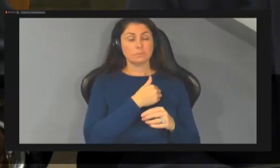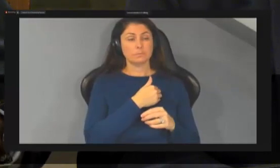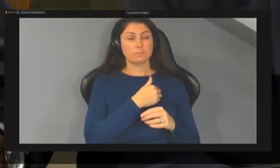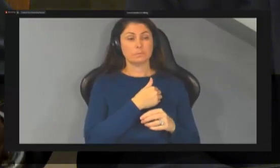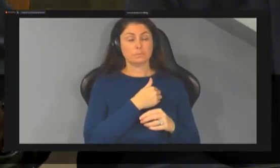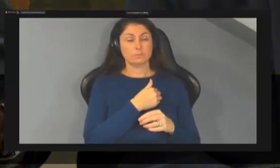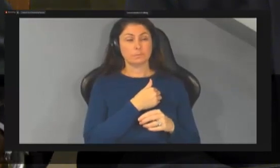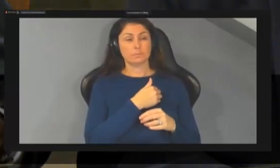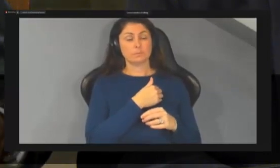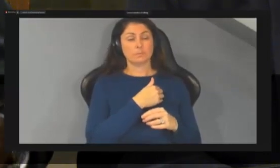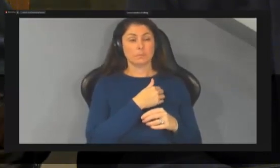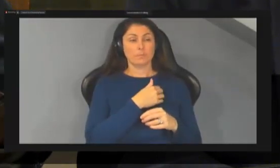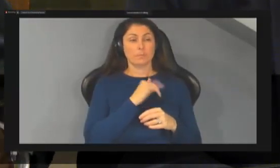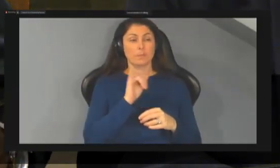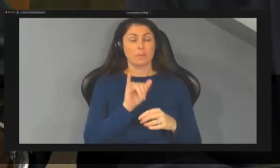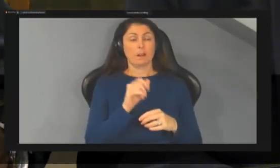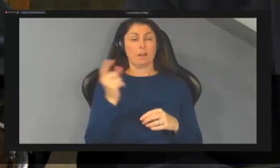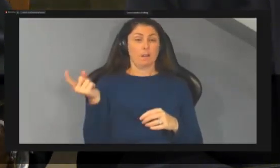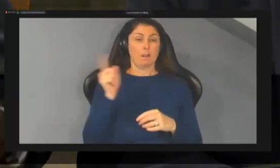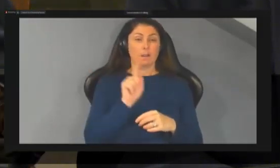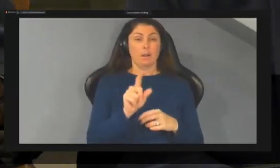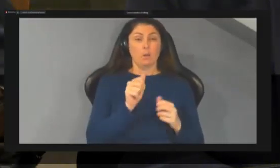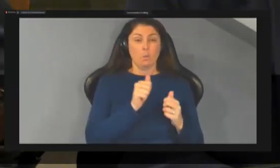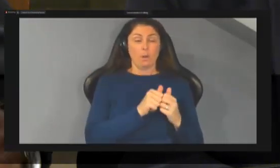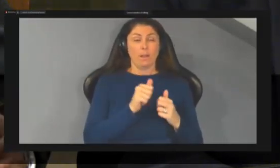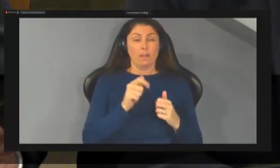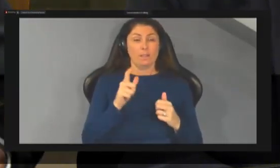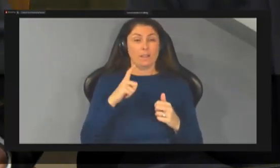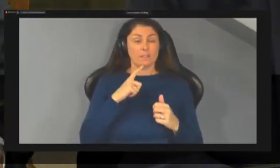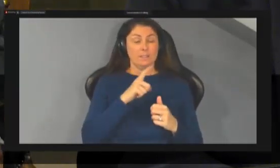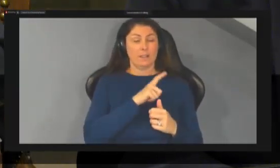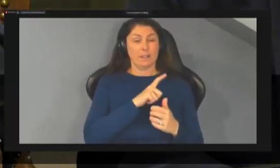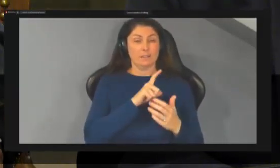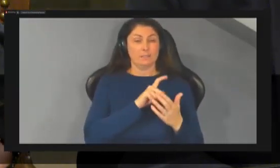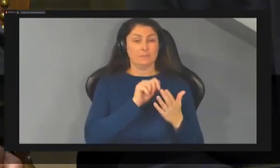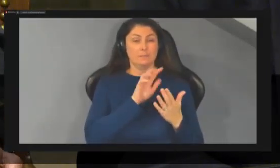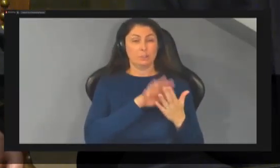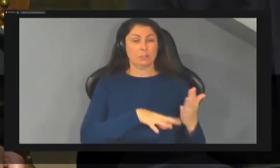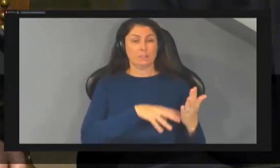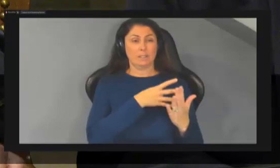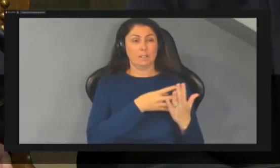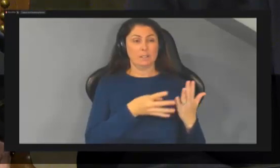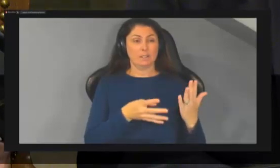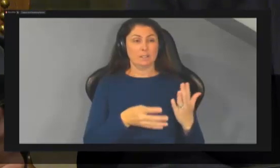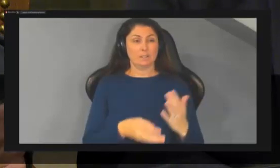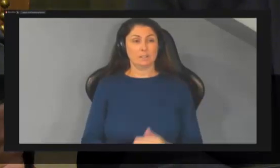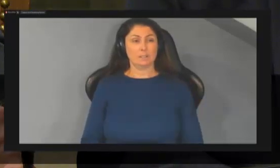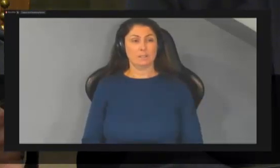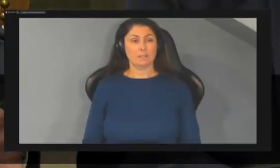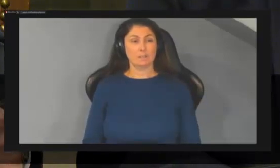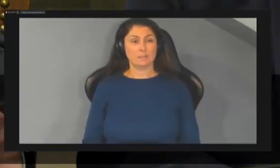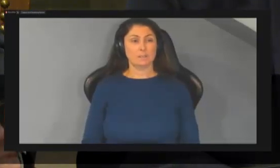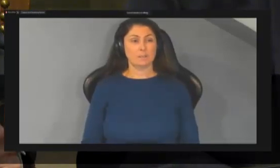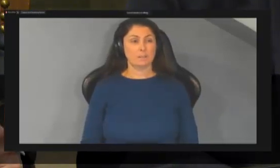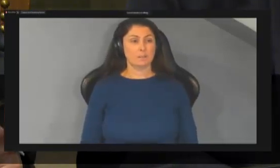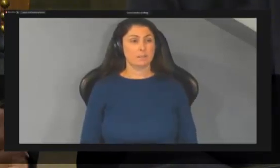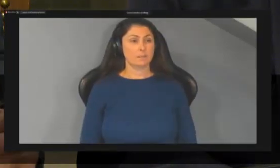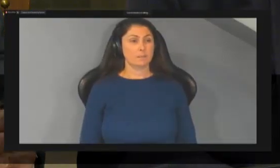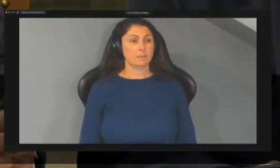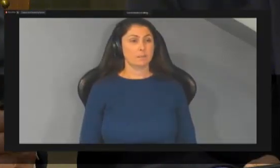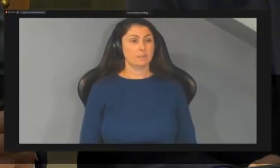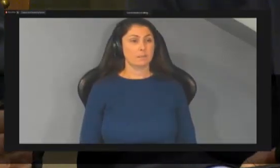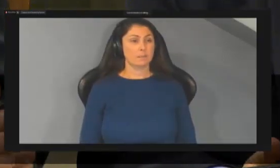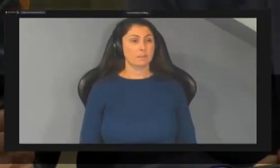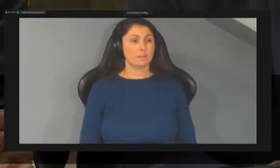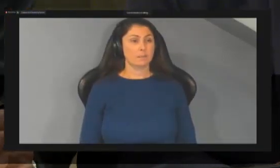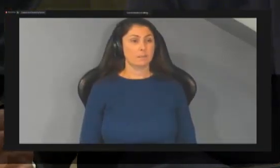that come in with legislative agendas. Members that